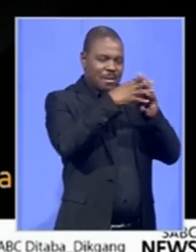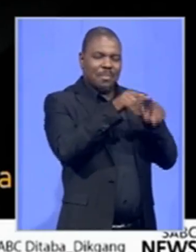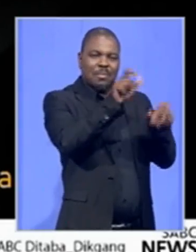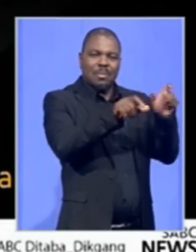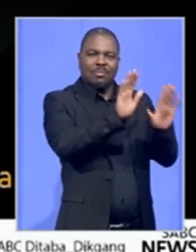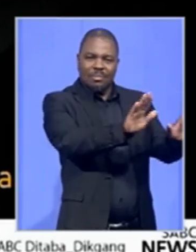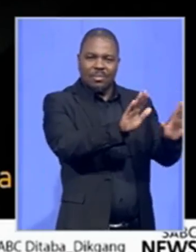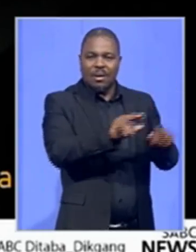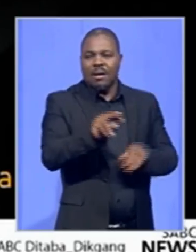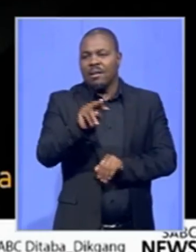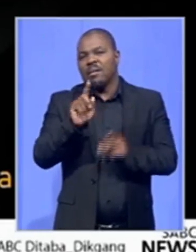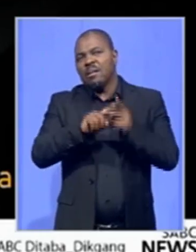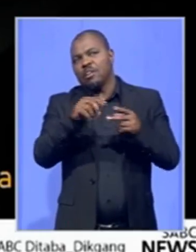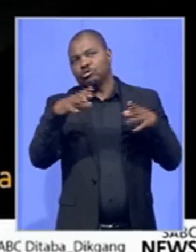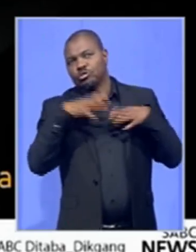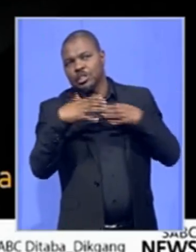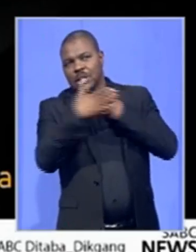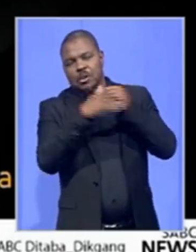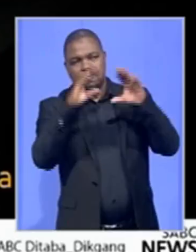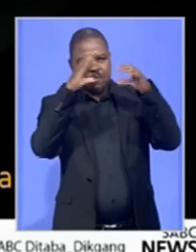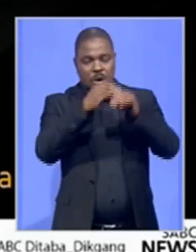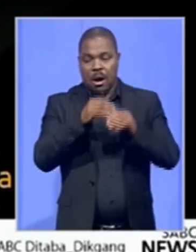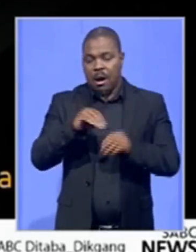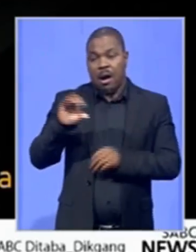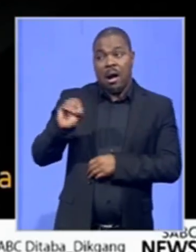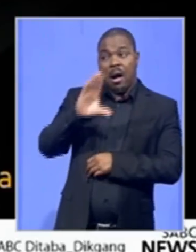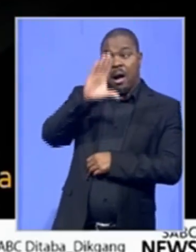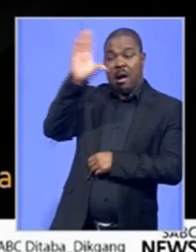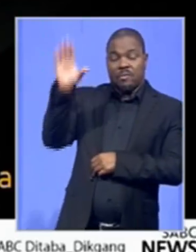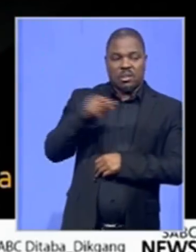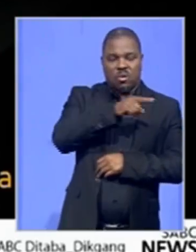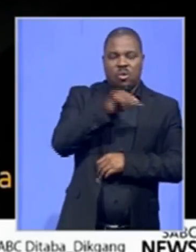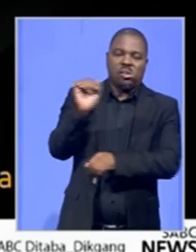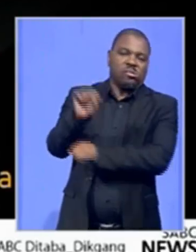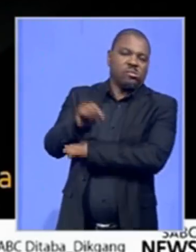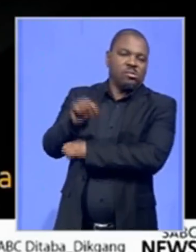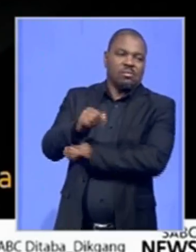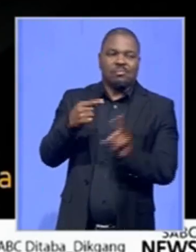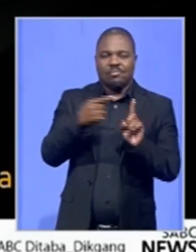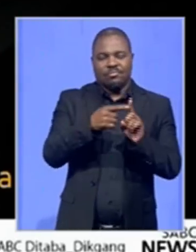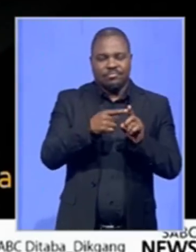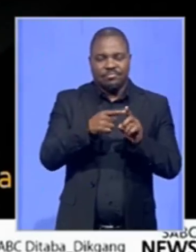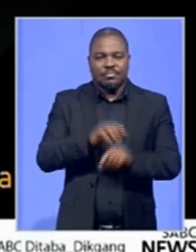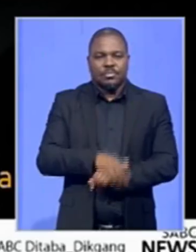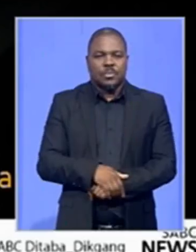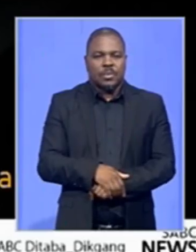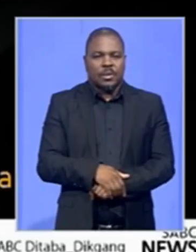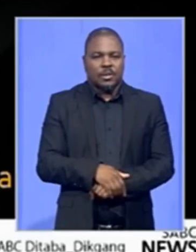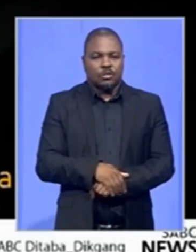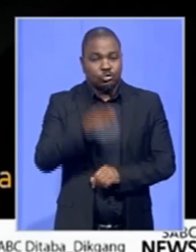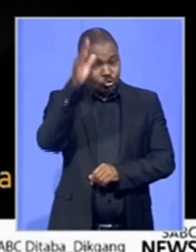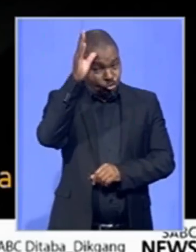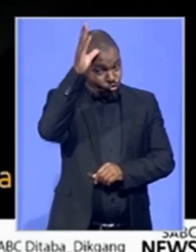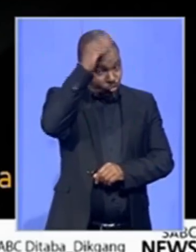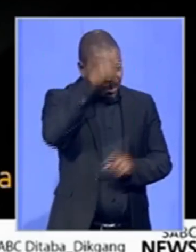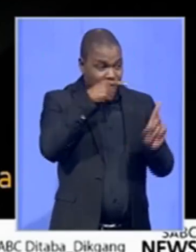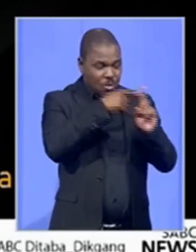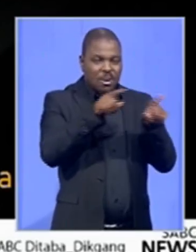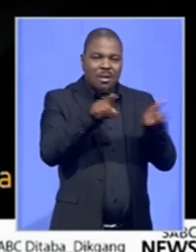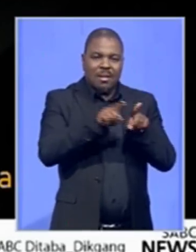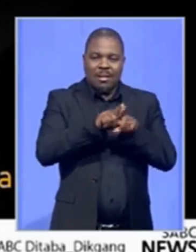tsala dinaga tseo di humileng le ha ile Afrika yone o lebega a sena sepe ka yone. Donald Trump o tshwana